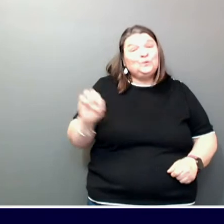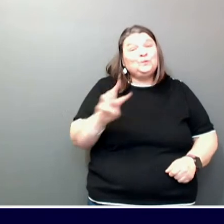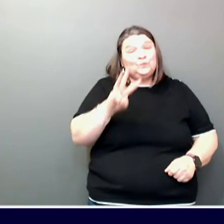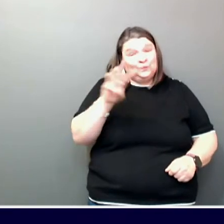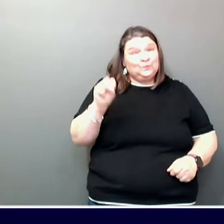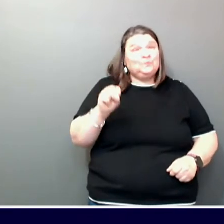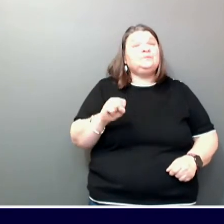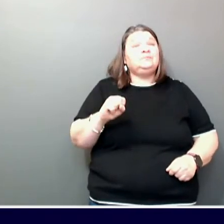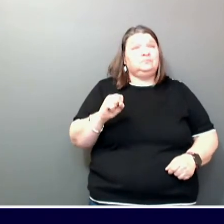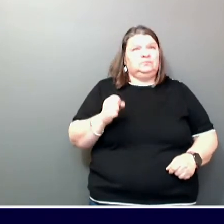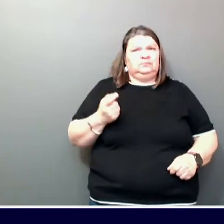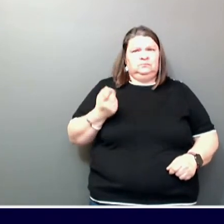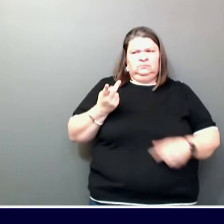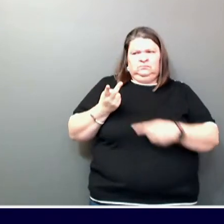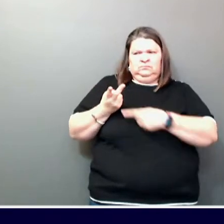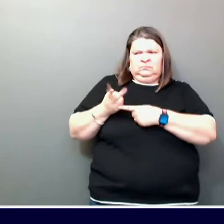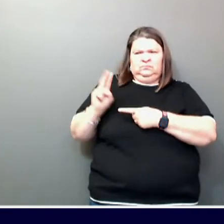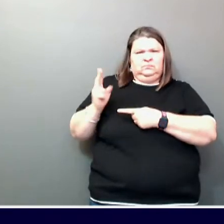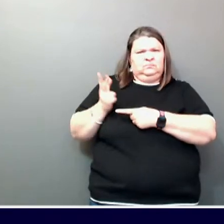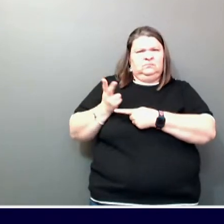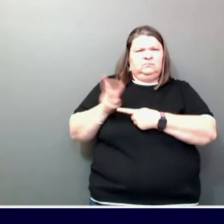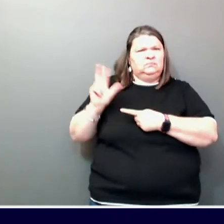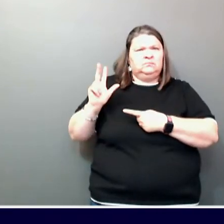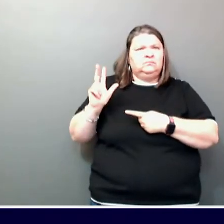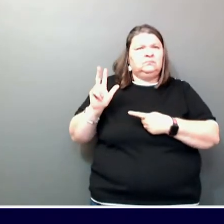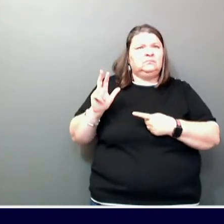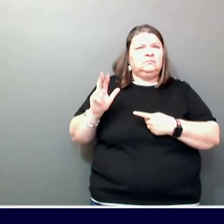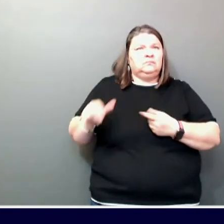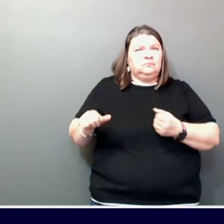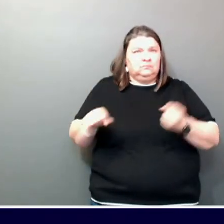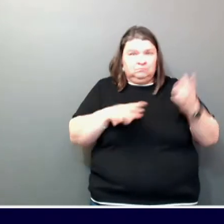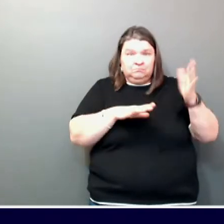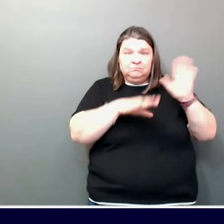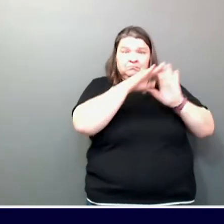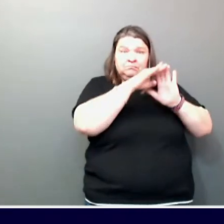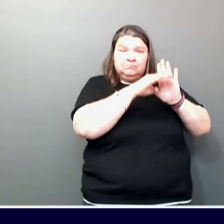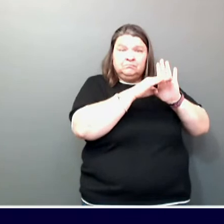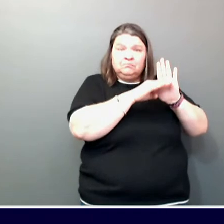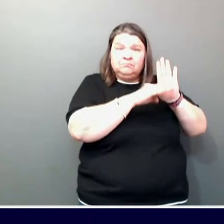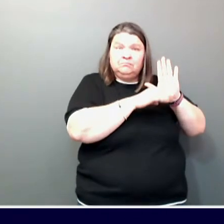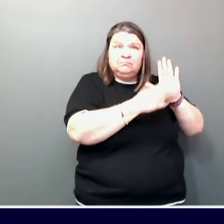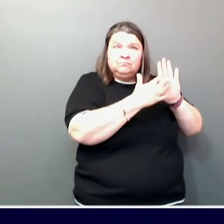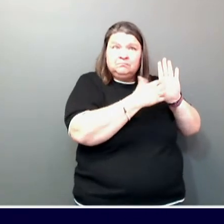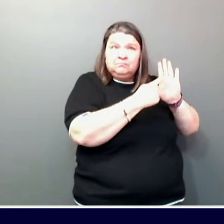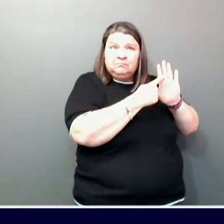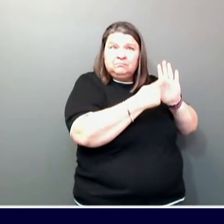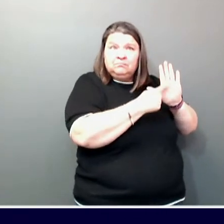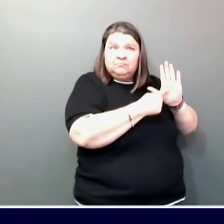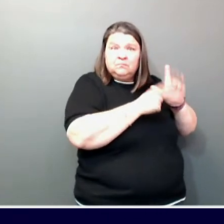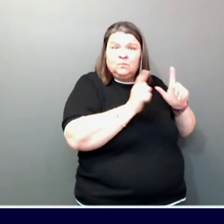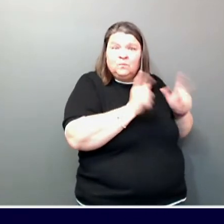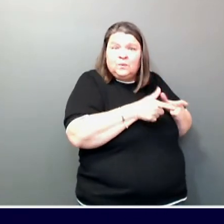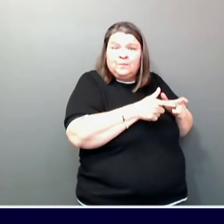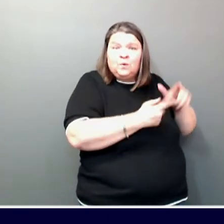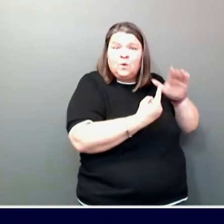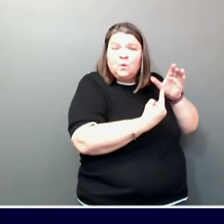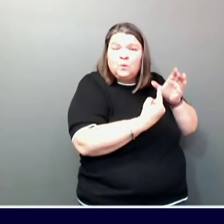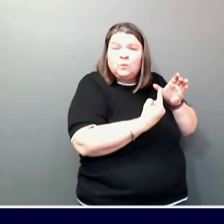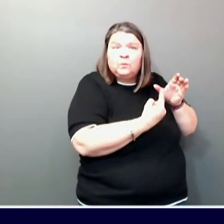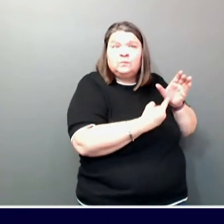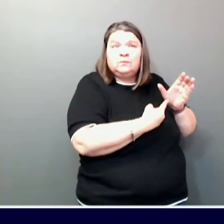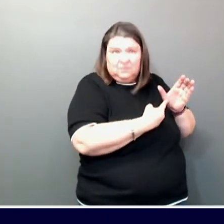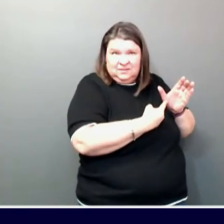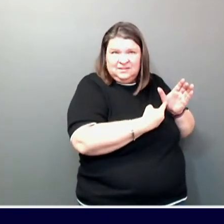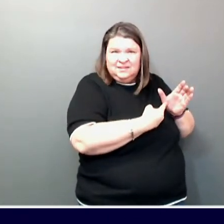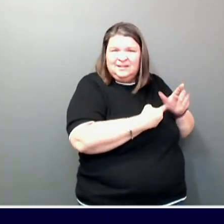guidance around childcare facilities as it relates to quarantine as well as isolation, largely mirroring that which